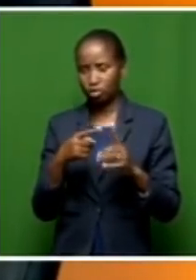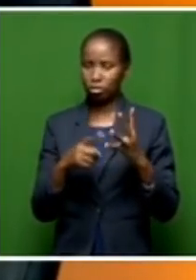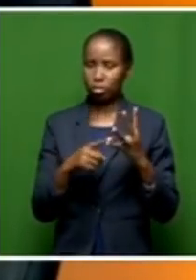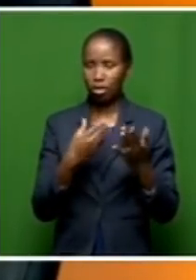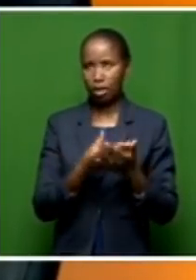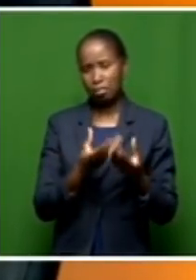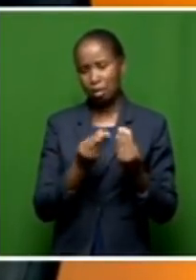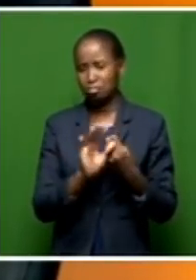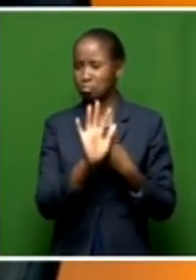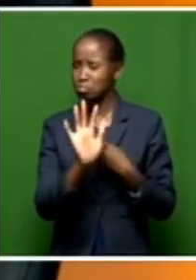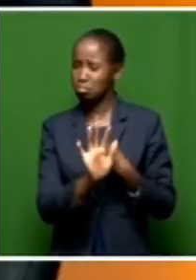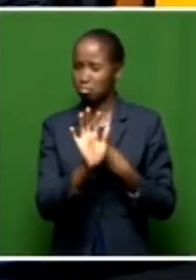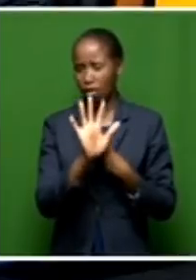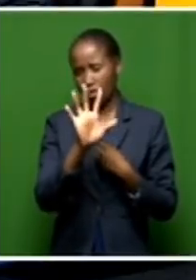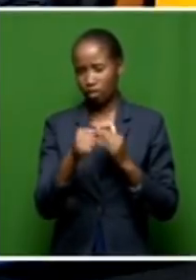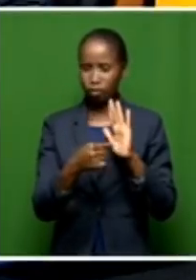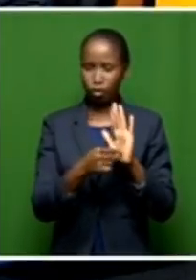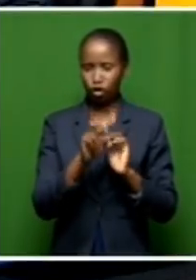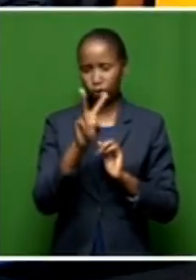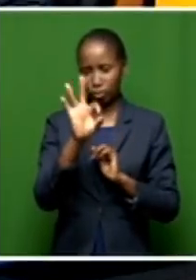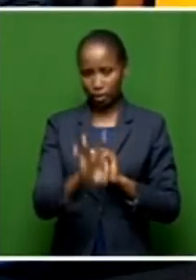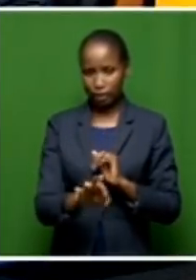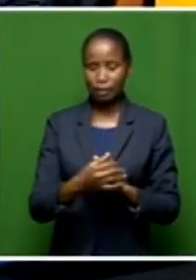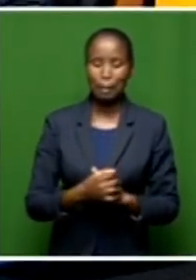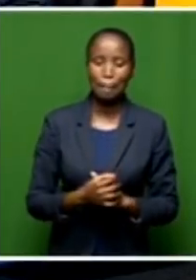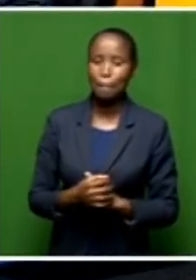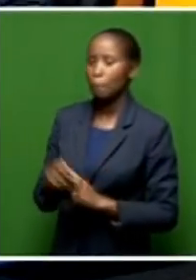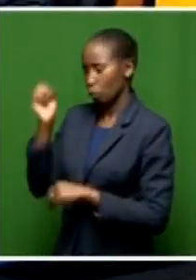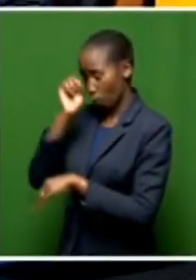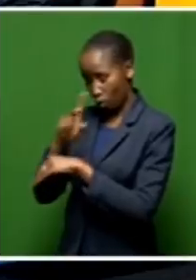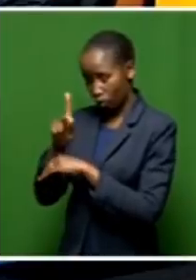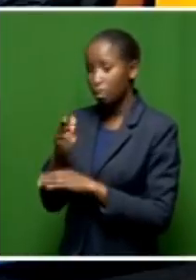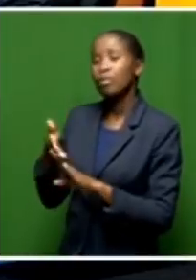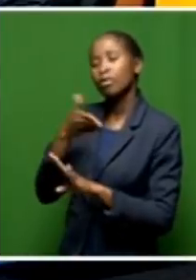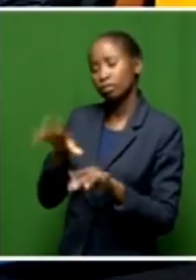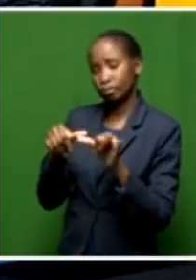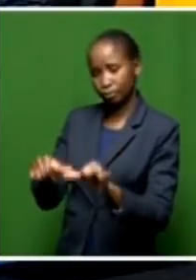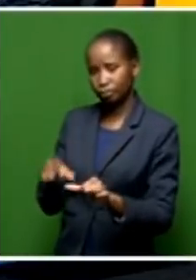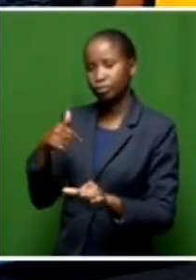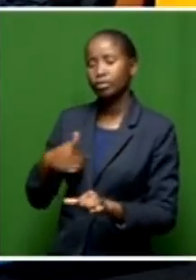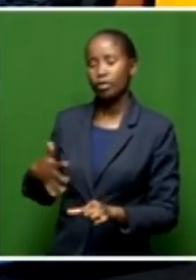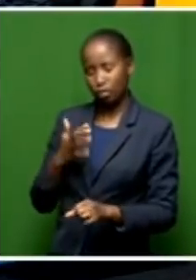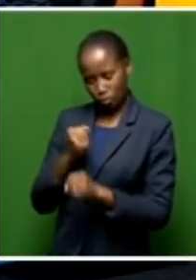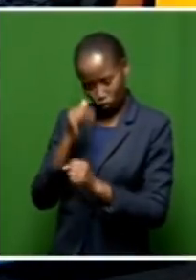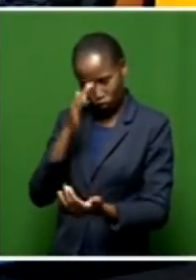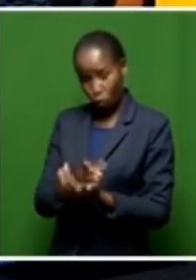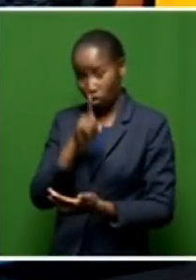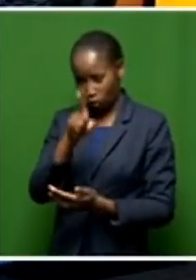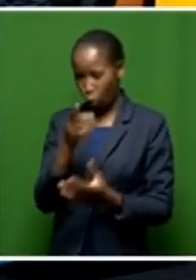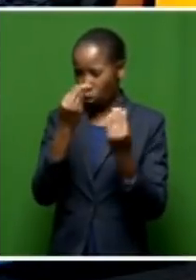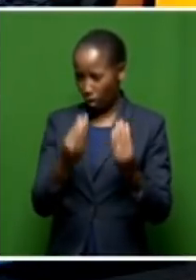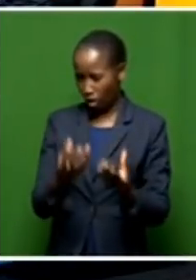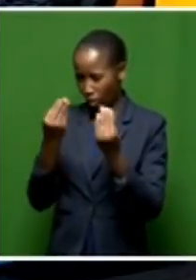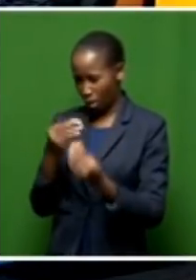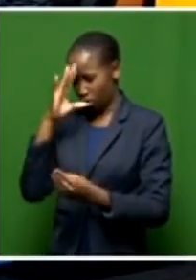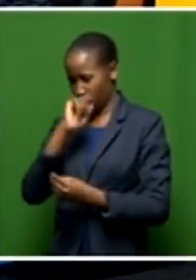5.2%. Prof, just before you carry on, I just want to make sure that these numbers, these percentages that you're predicting, these are overall votes